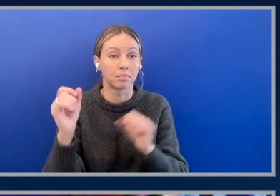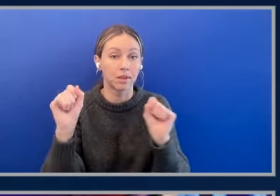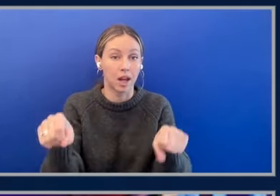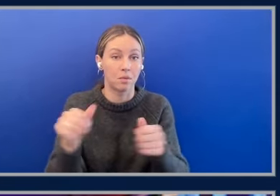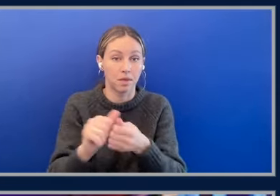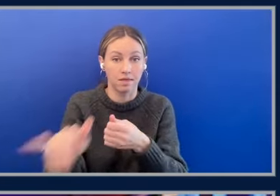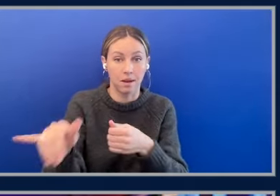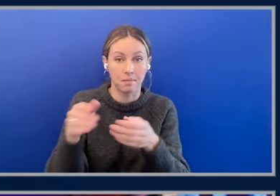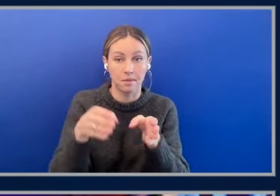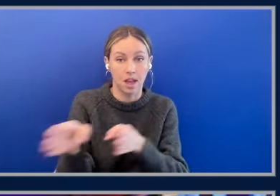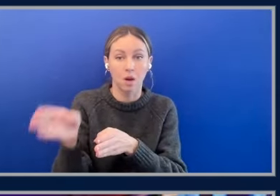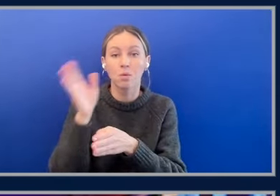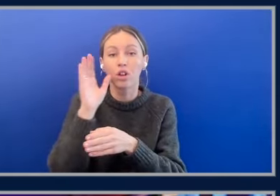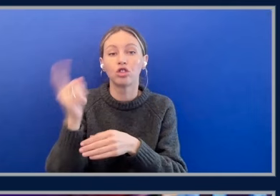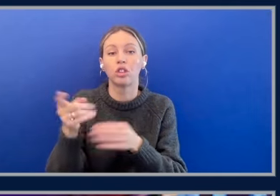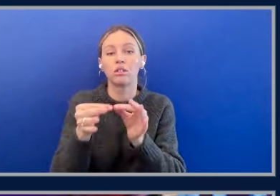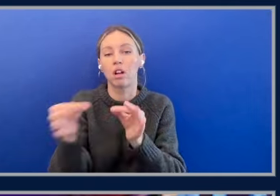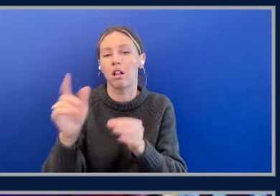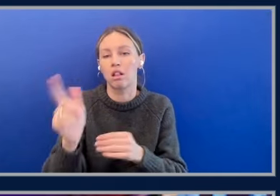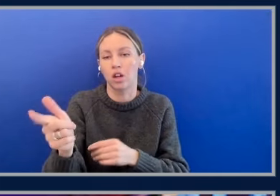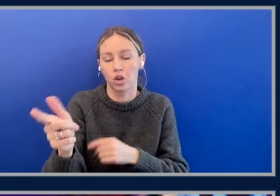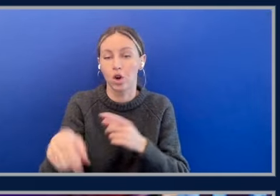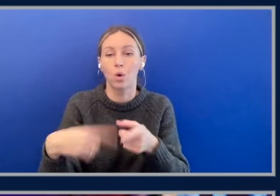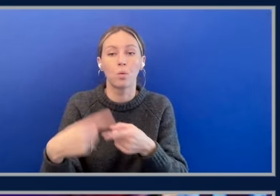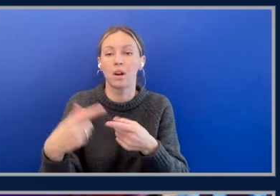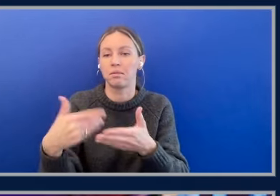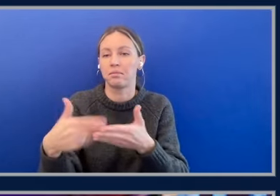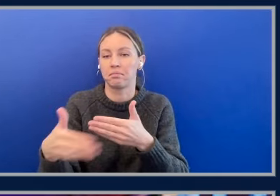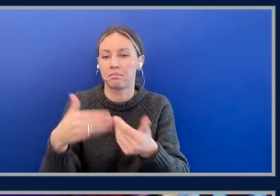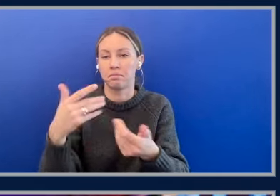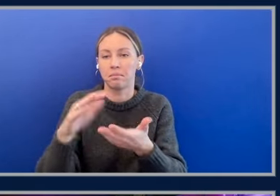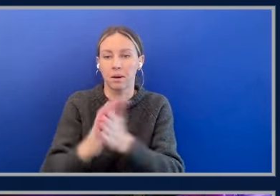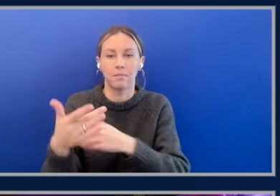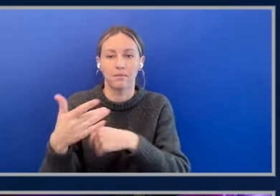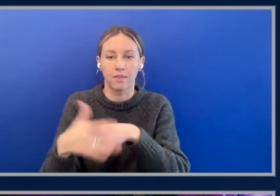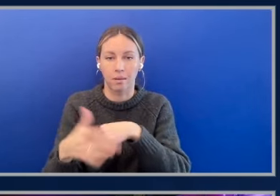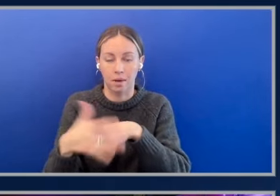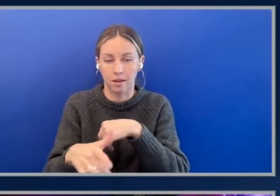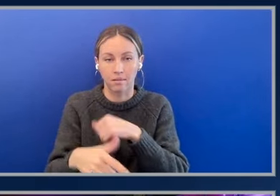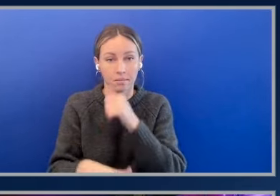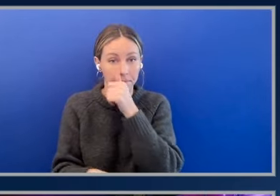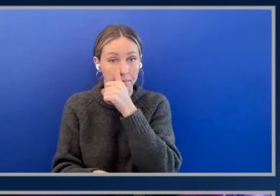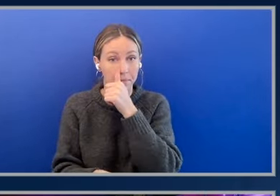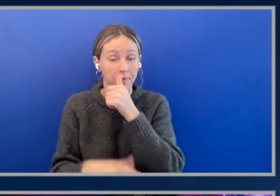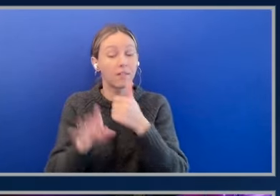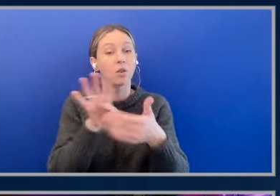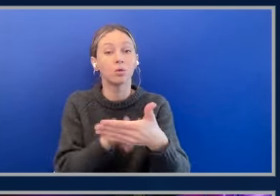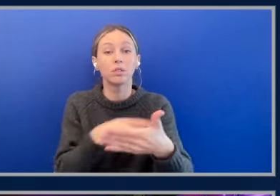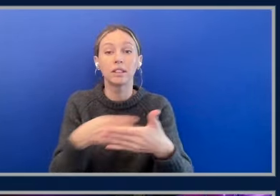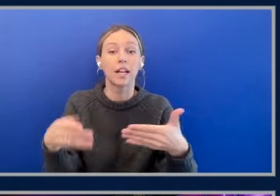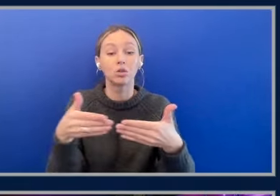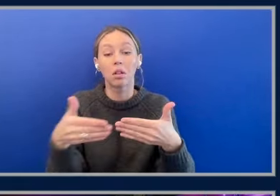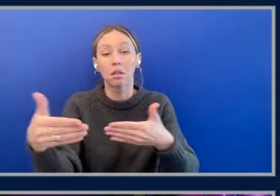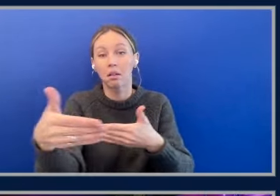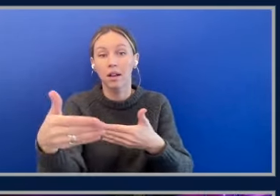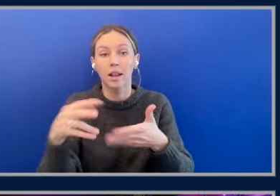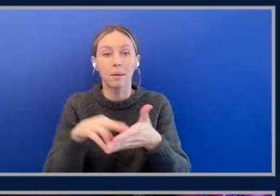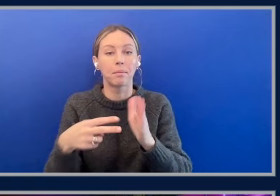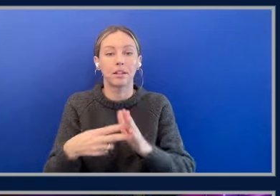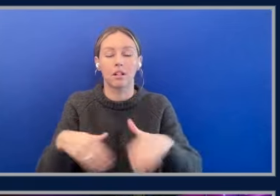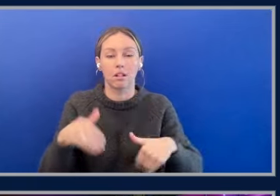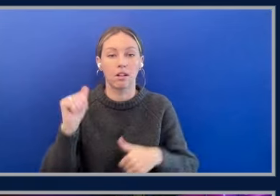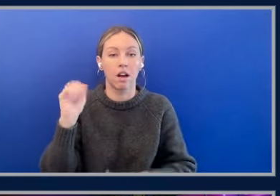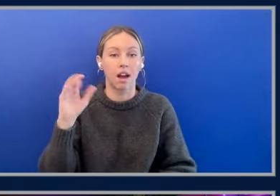will be just triggered later on when the plan becomes available. And if you schedule a training plan into the future, it's yet to be active, and then you